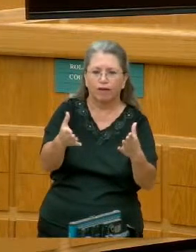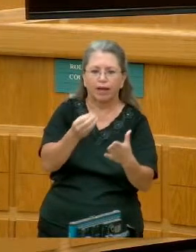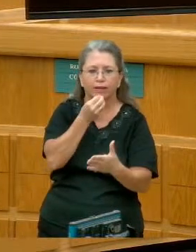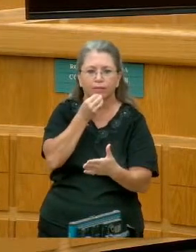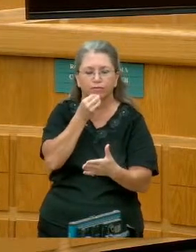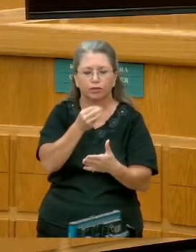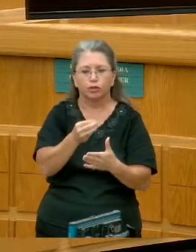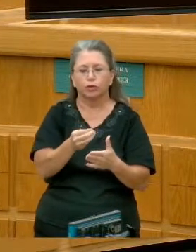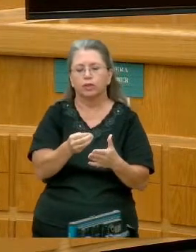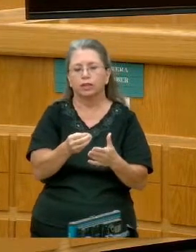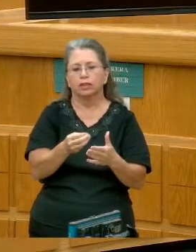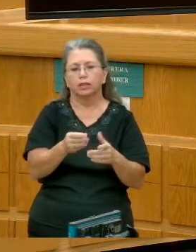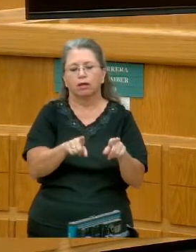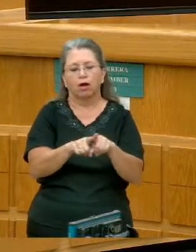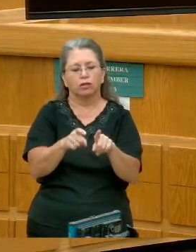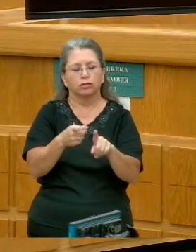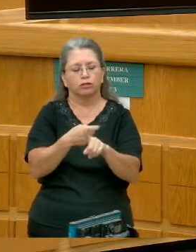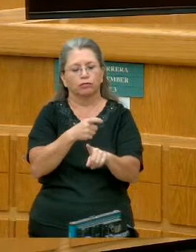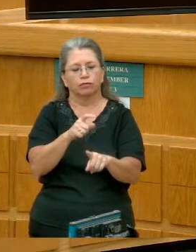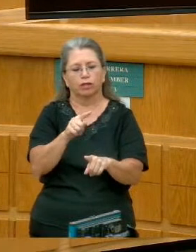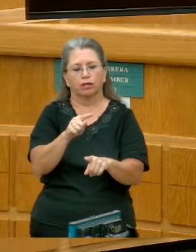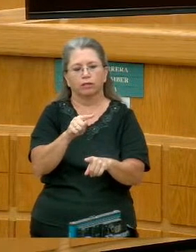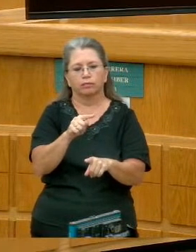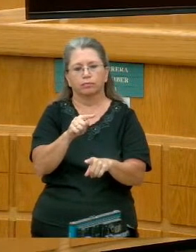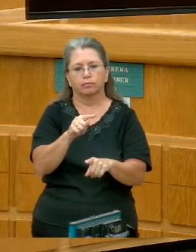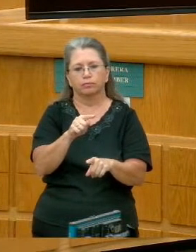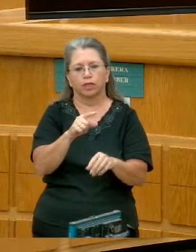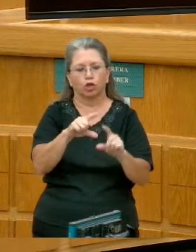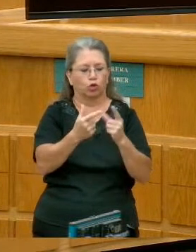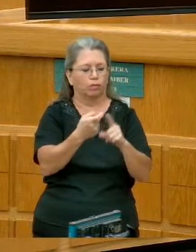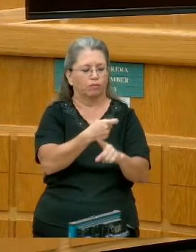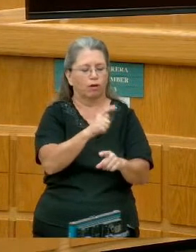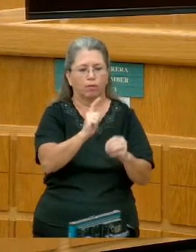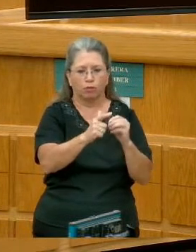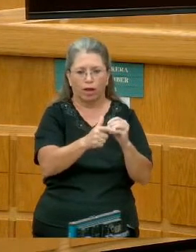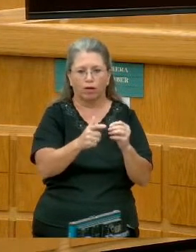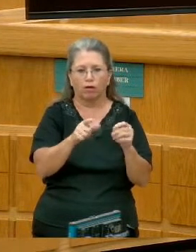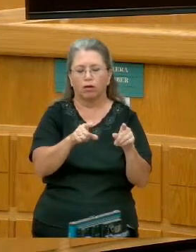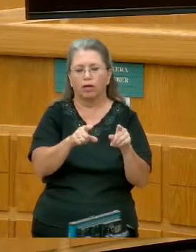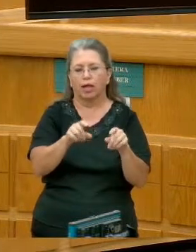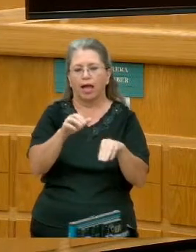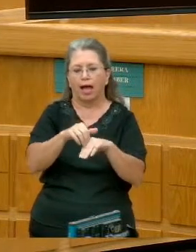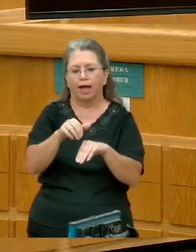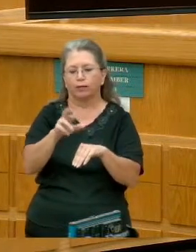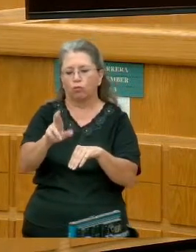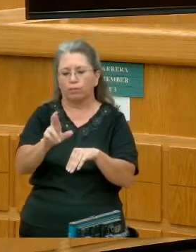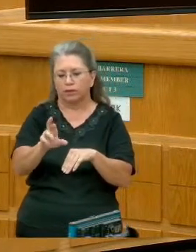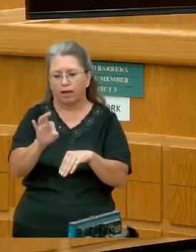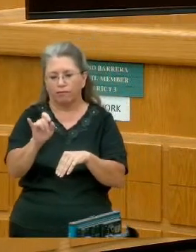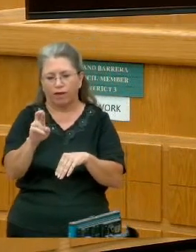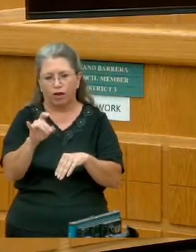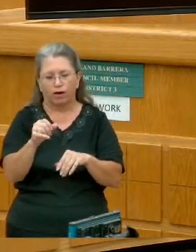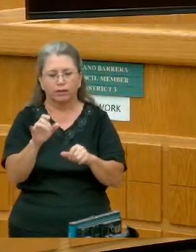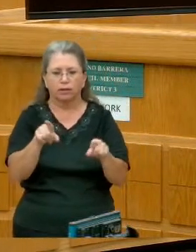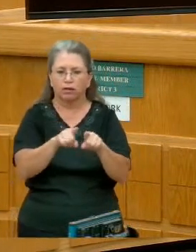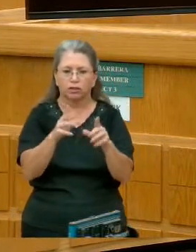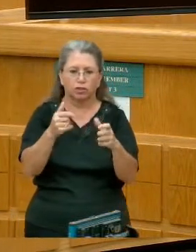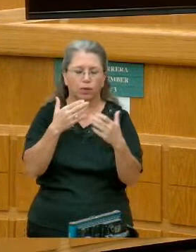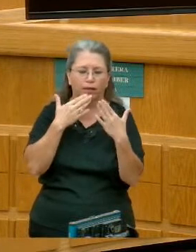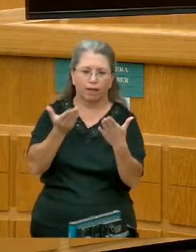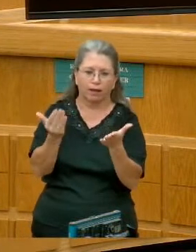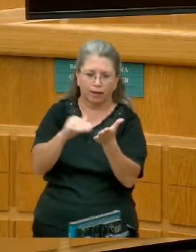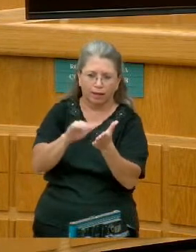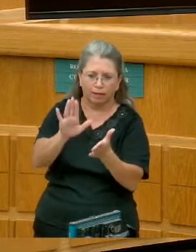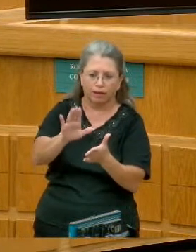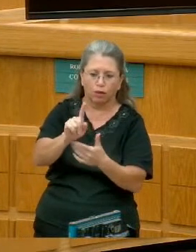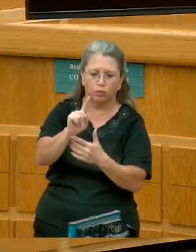TETM team from Laredo this weekend at the fairgrounds. Just want to say thank you again, Lieutenant, and to the teams that were there that took